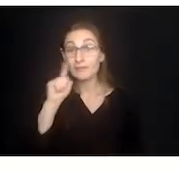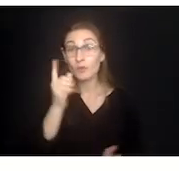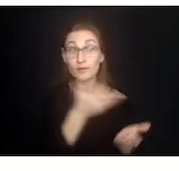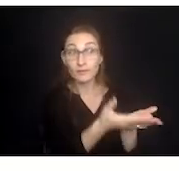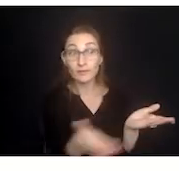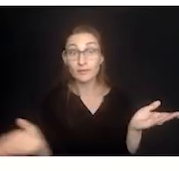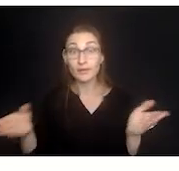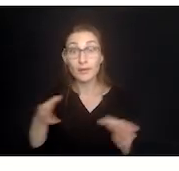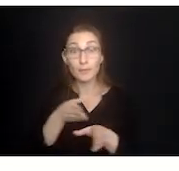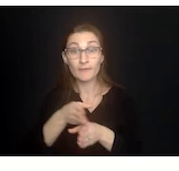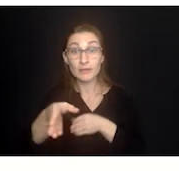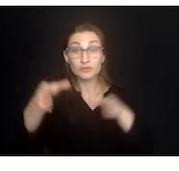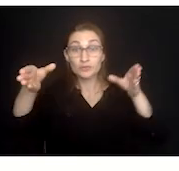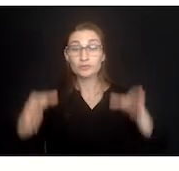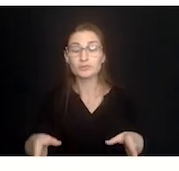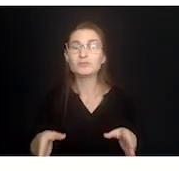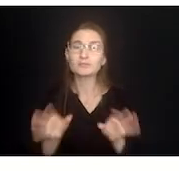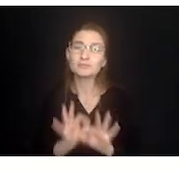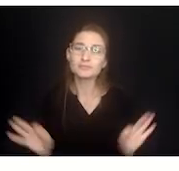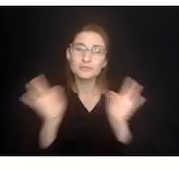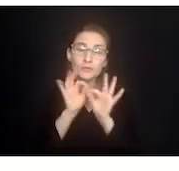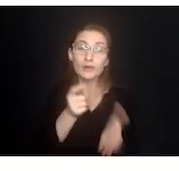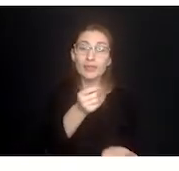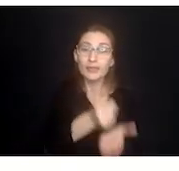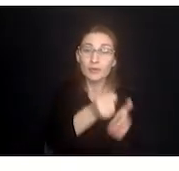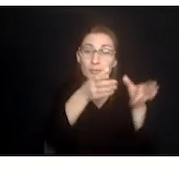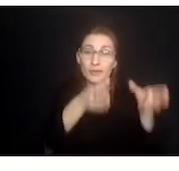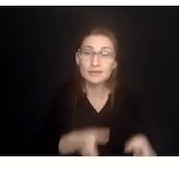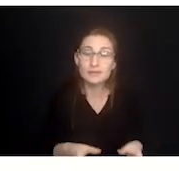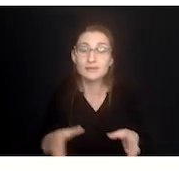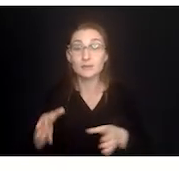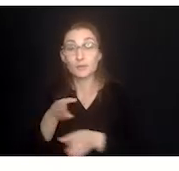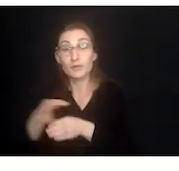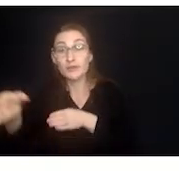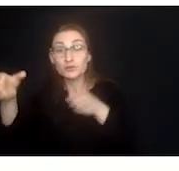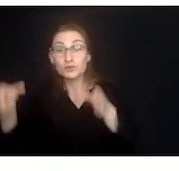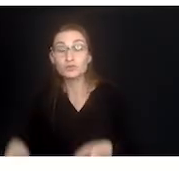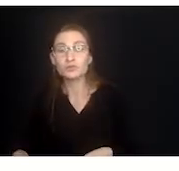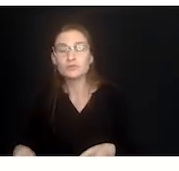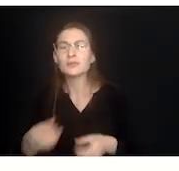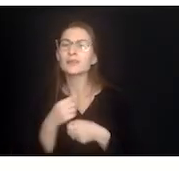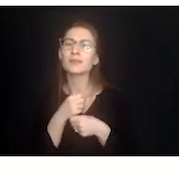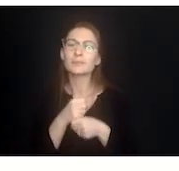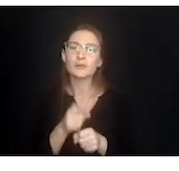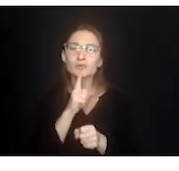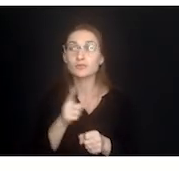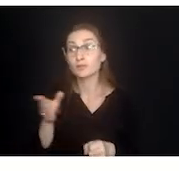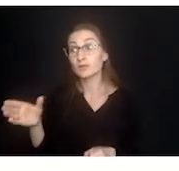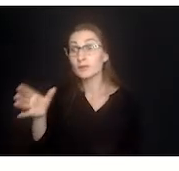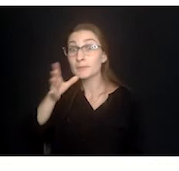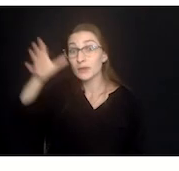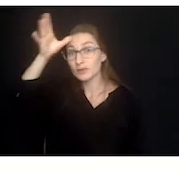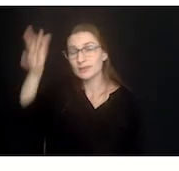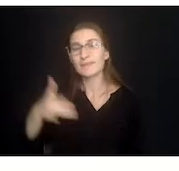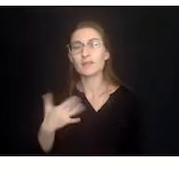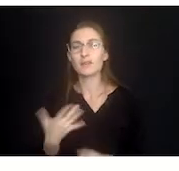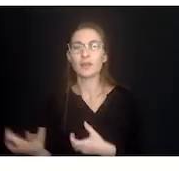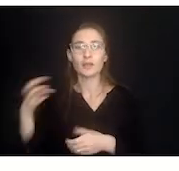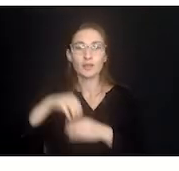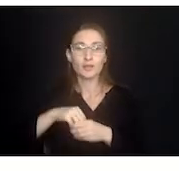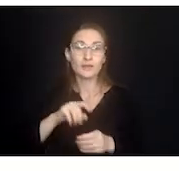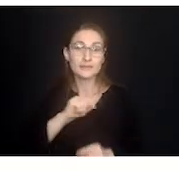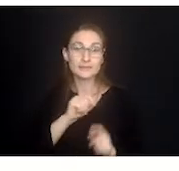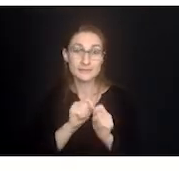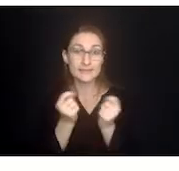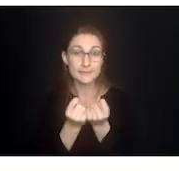For our esteemed professionals, it's important for therapists and professionals to know, to make a parent feel